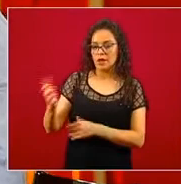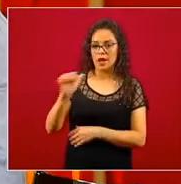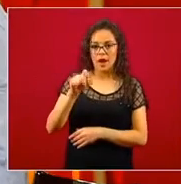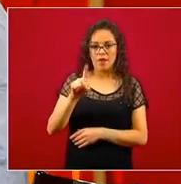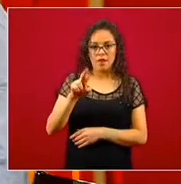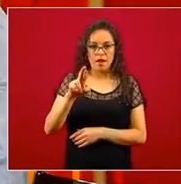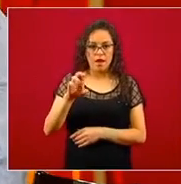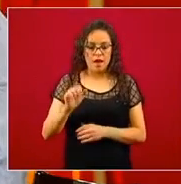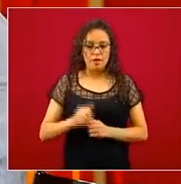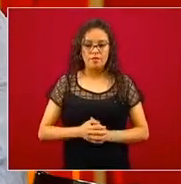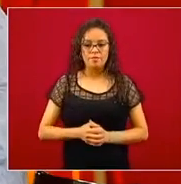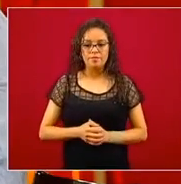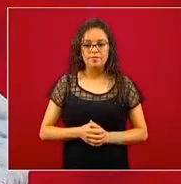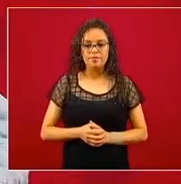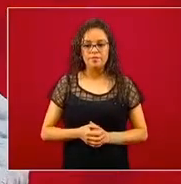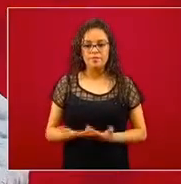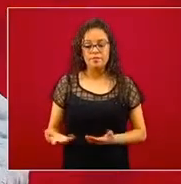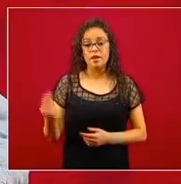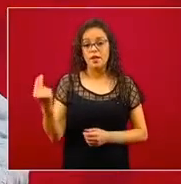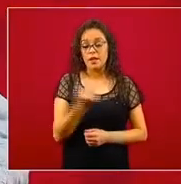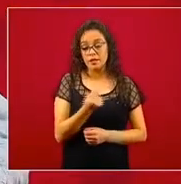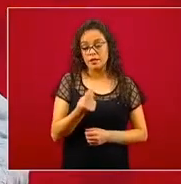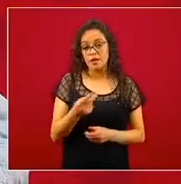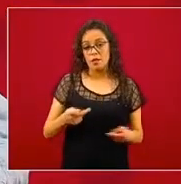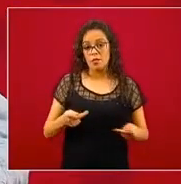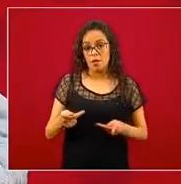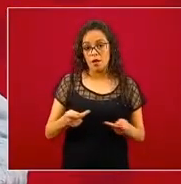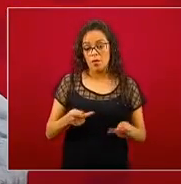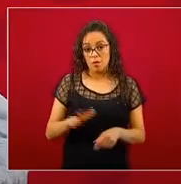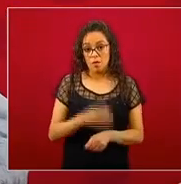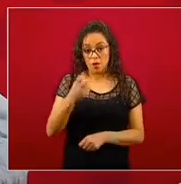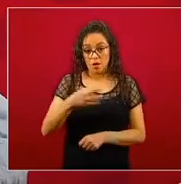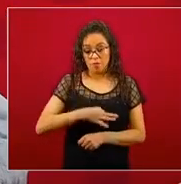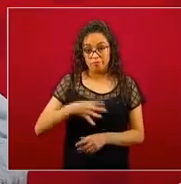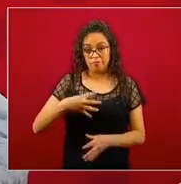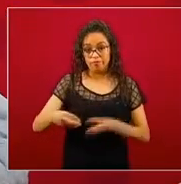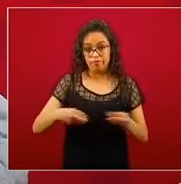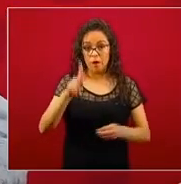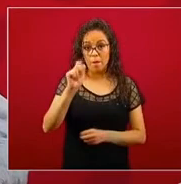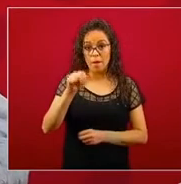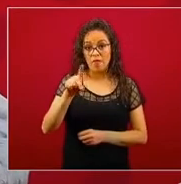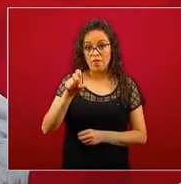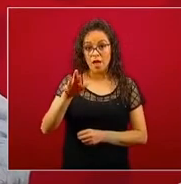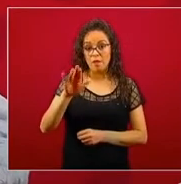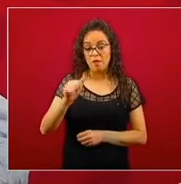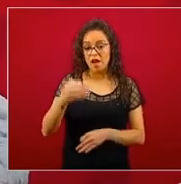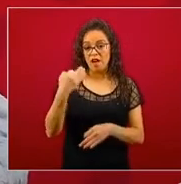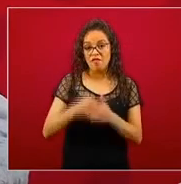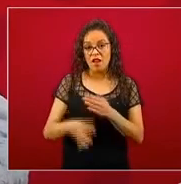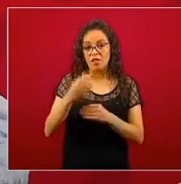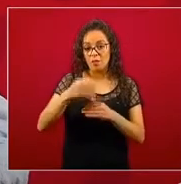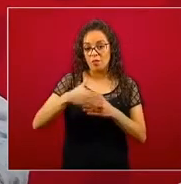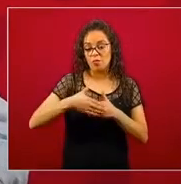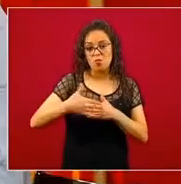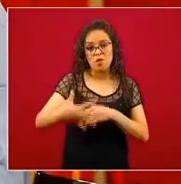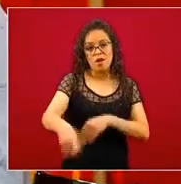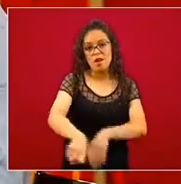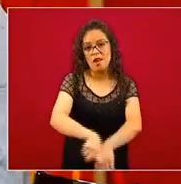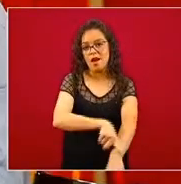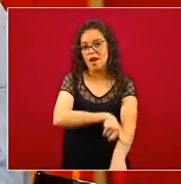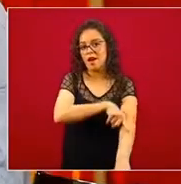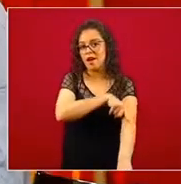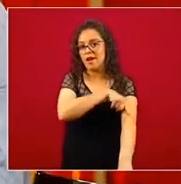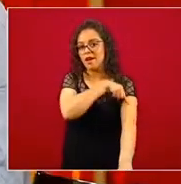for COVID, and we are thinking that by July or by August, we'll get started with the